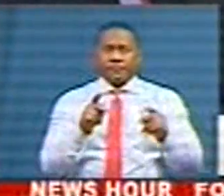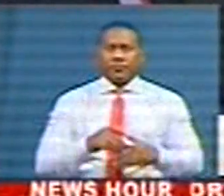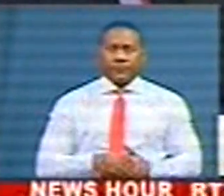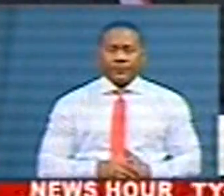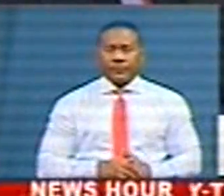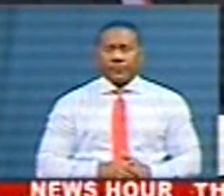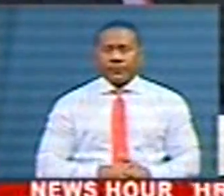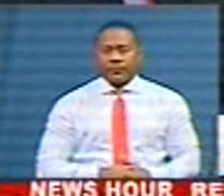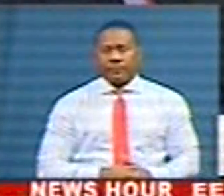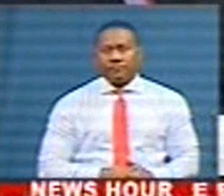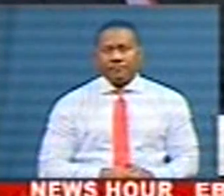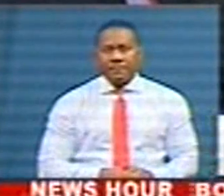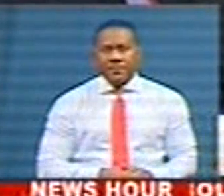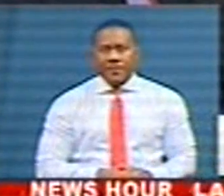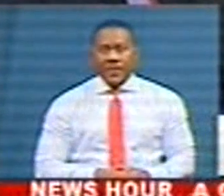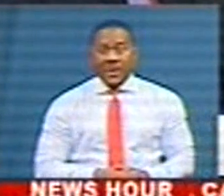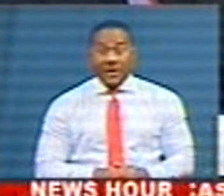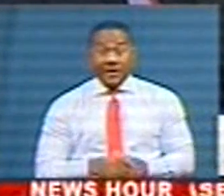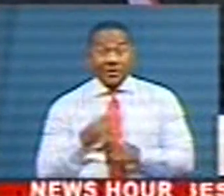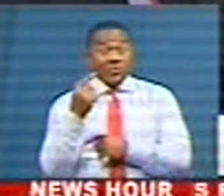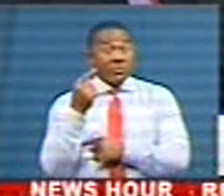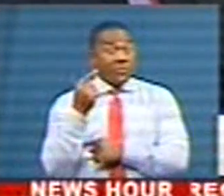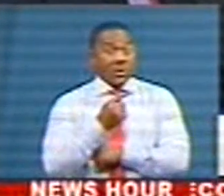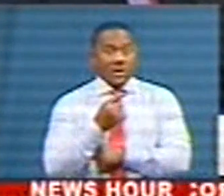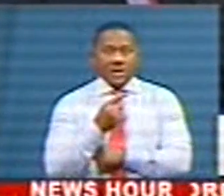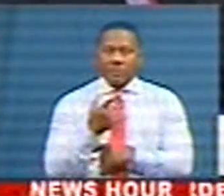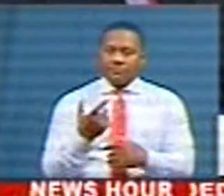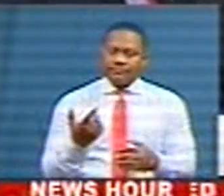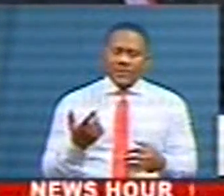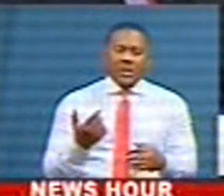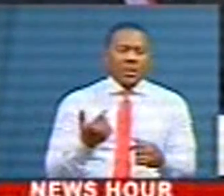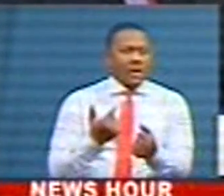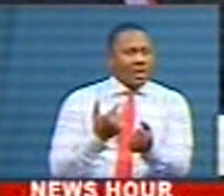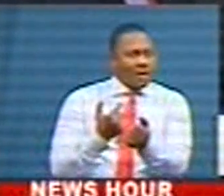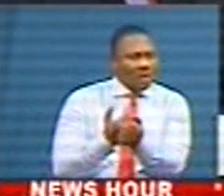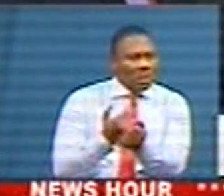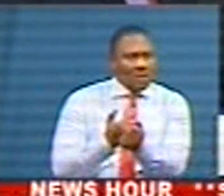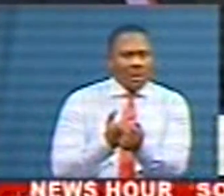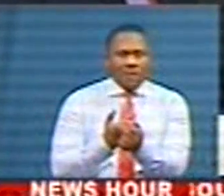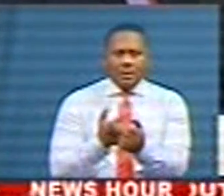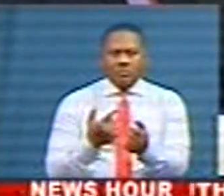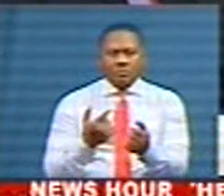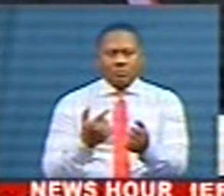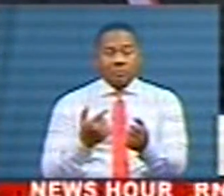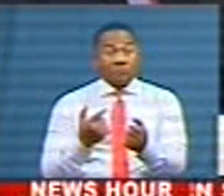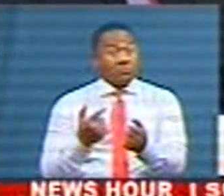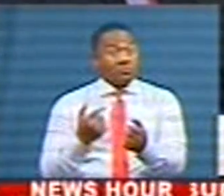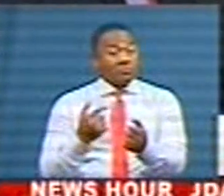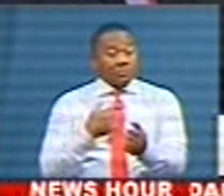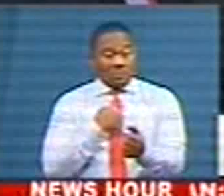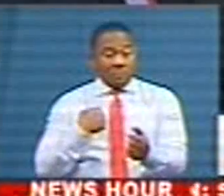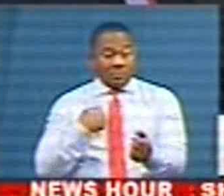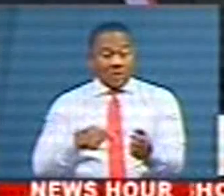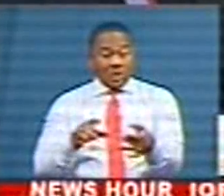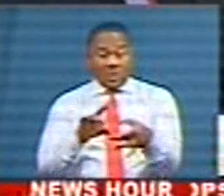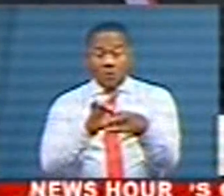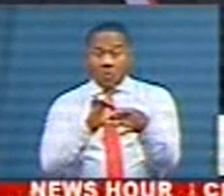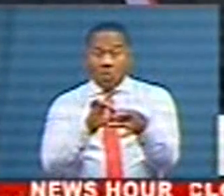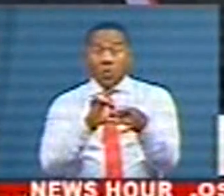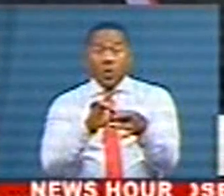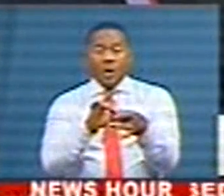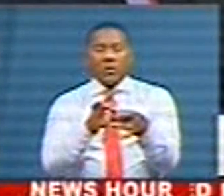the showcase of the China's assistance to the grassroots level to the area of